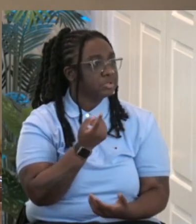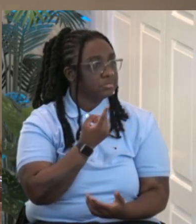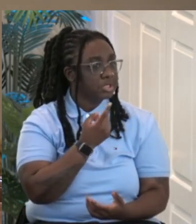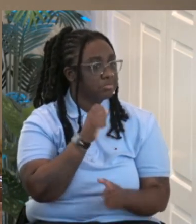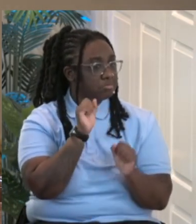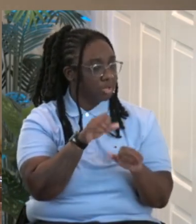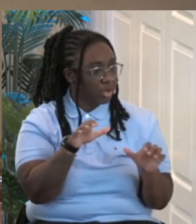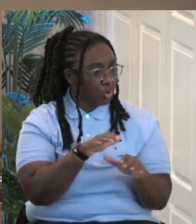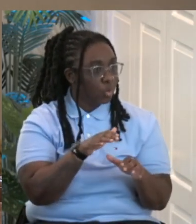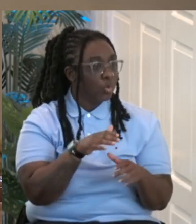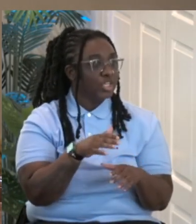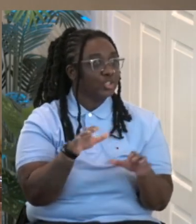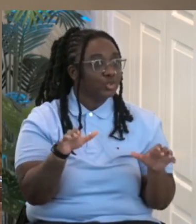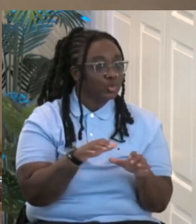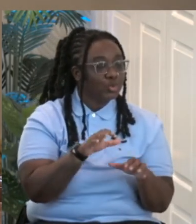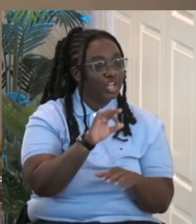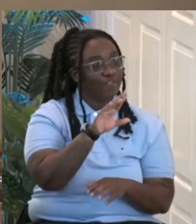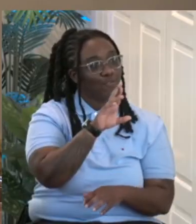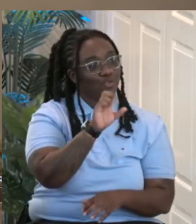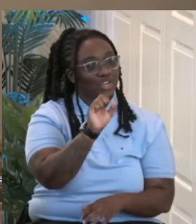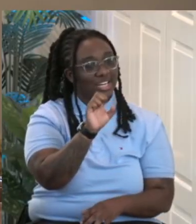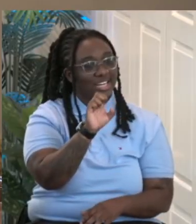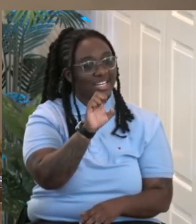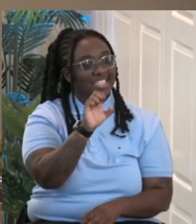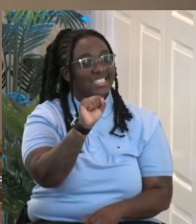do some freestyle rapping.